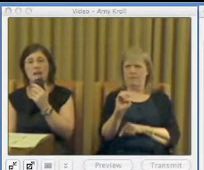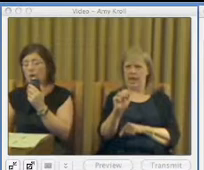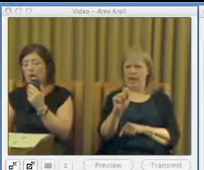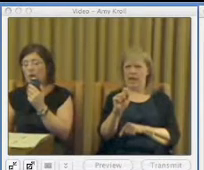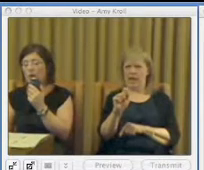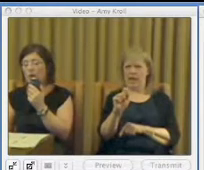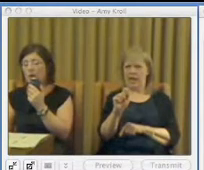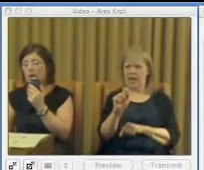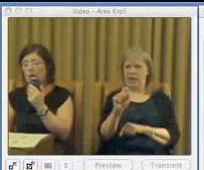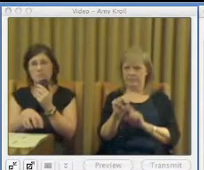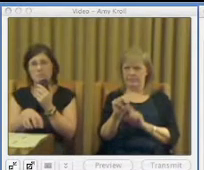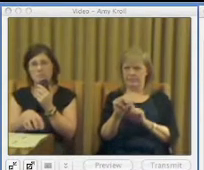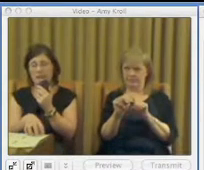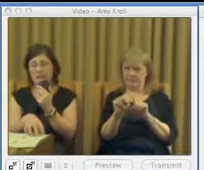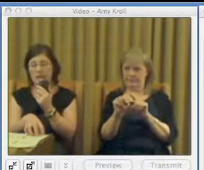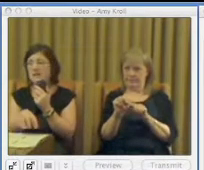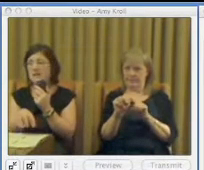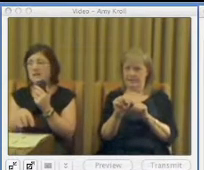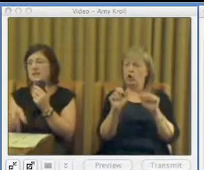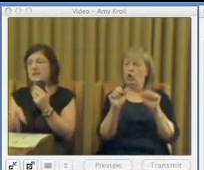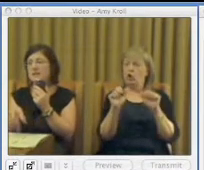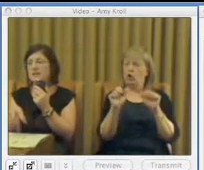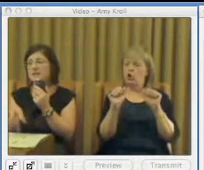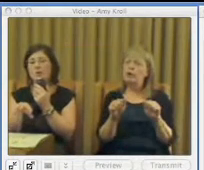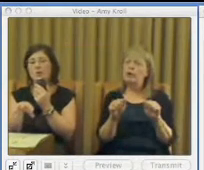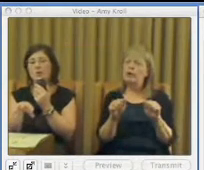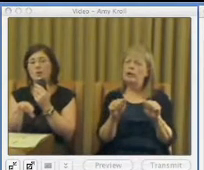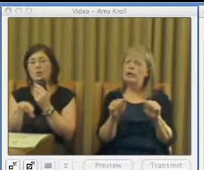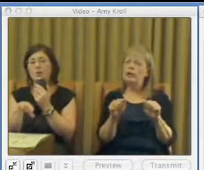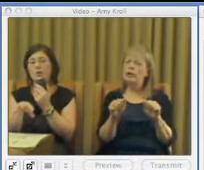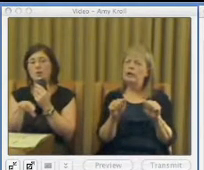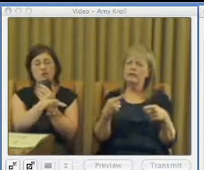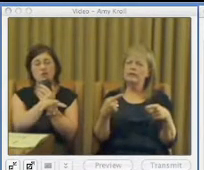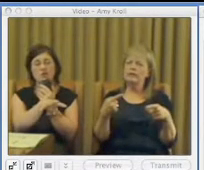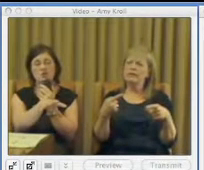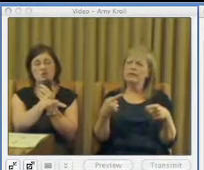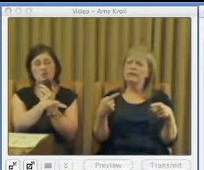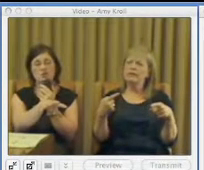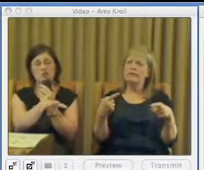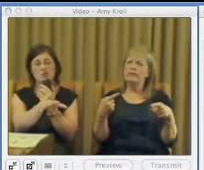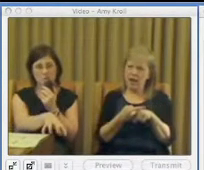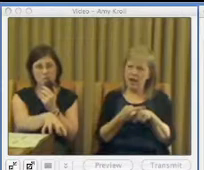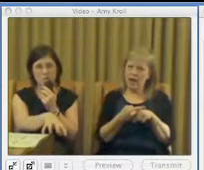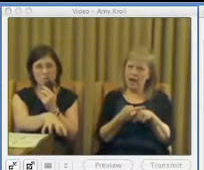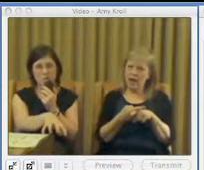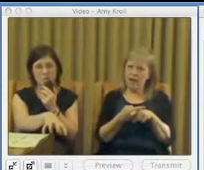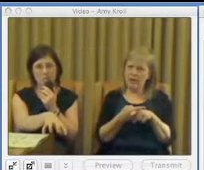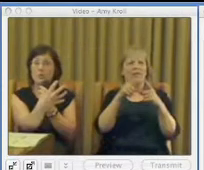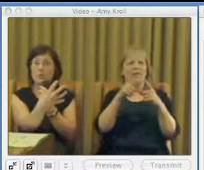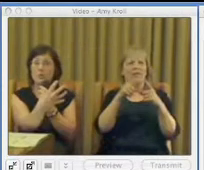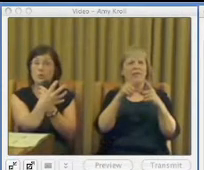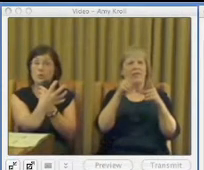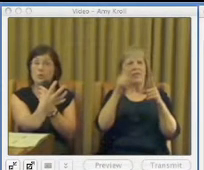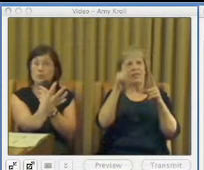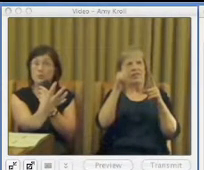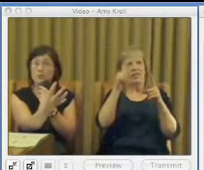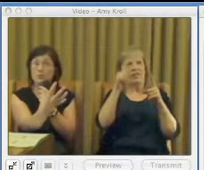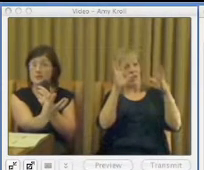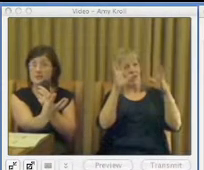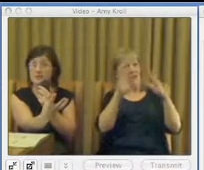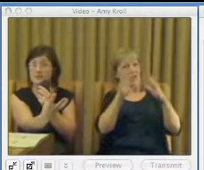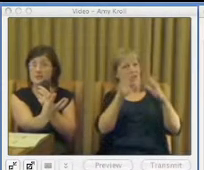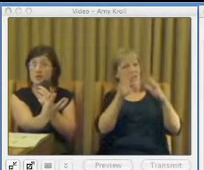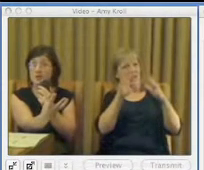I think that there is a potential conflict between the concept of mediation in the contractual sense, the